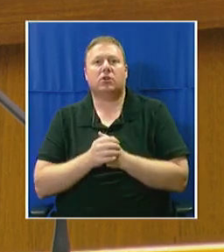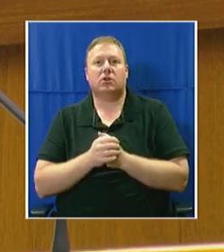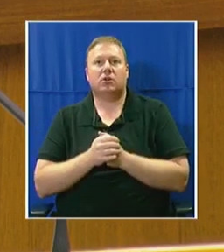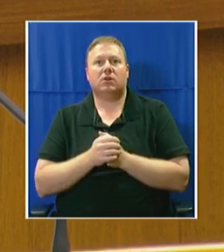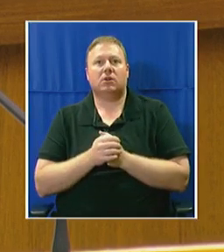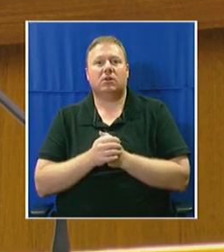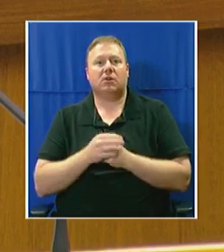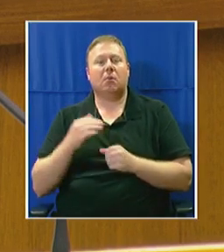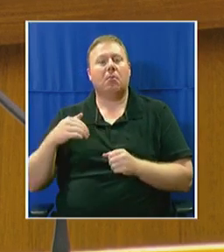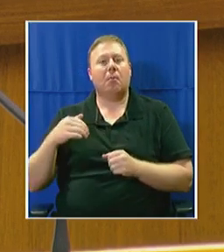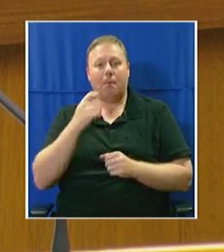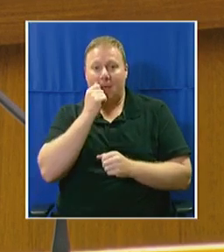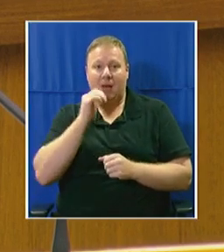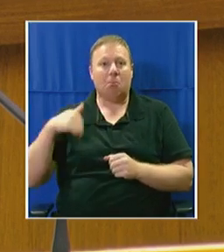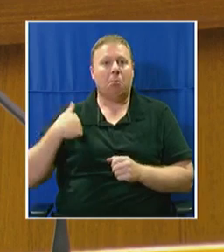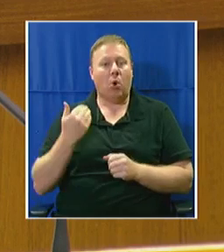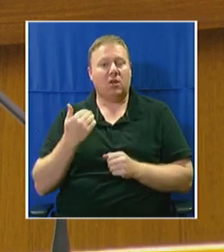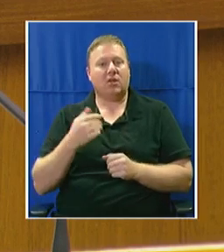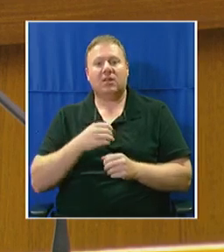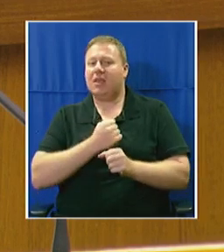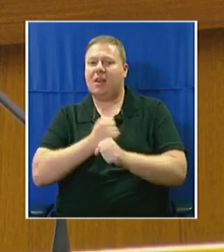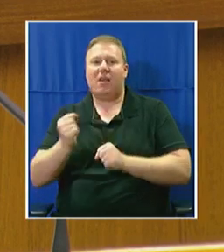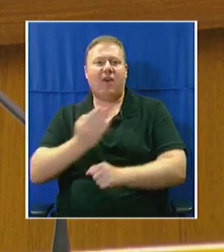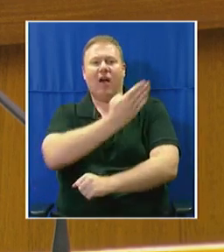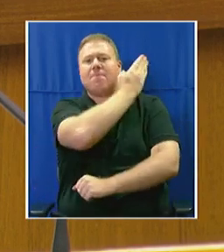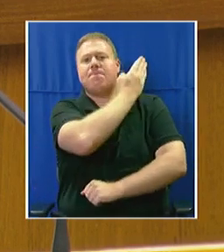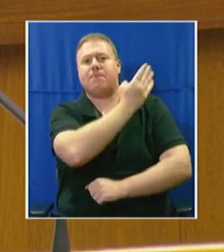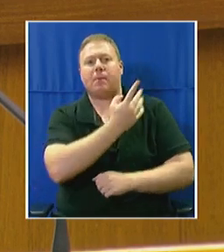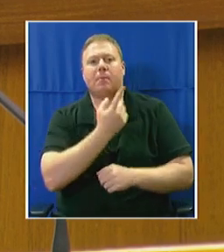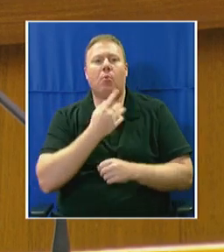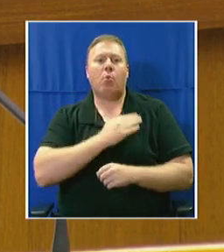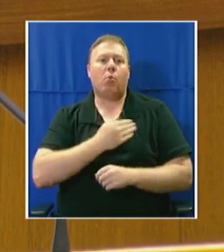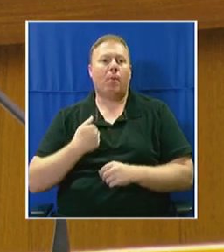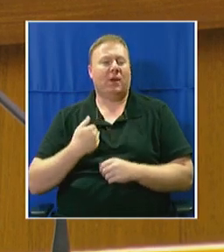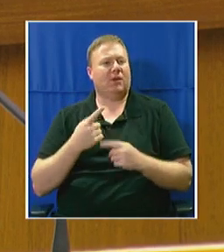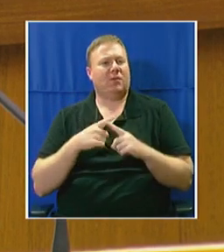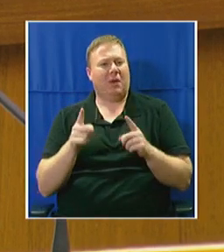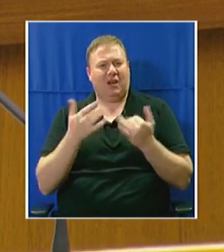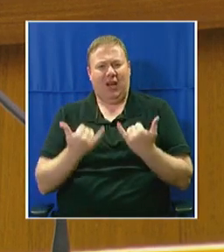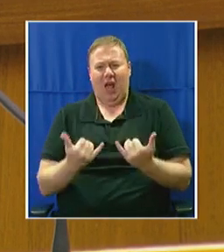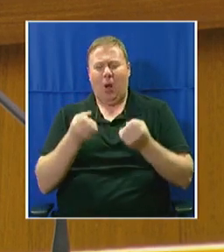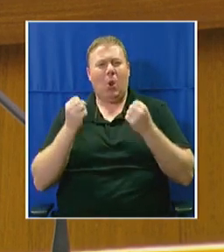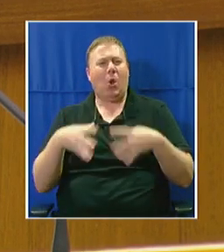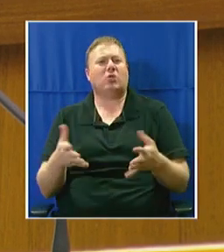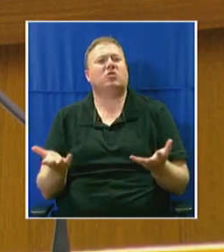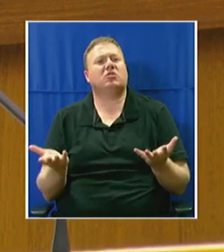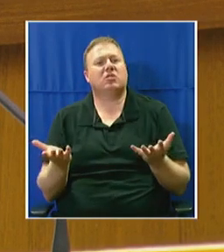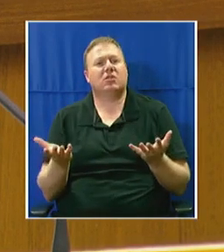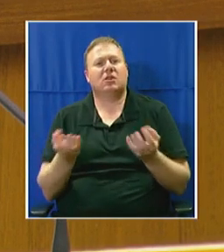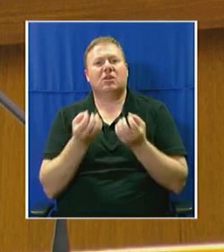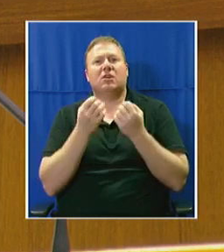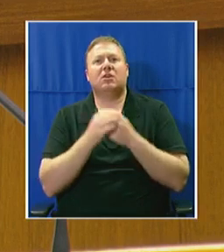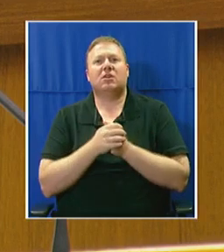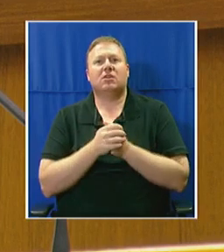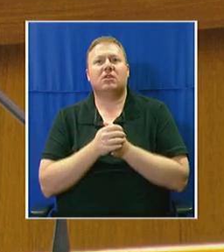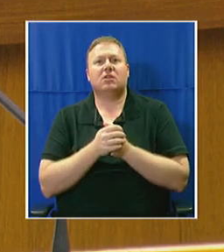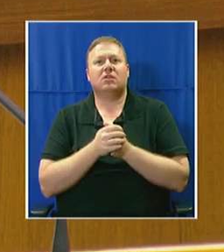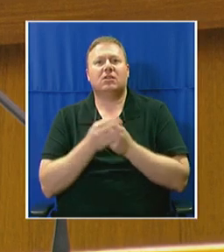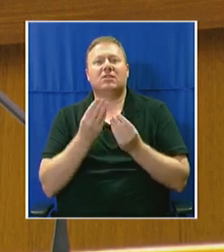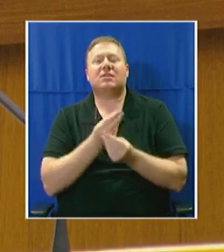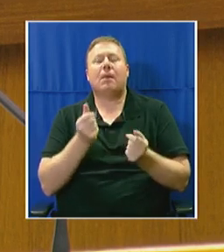raise their hand against a woman but that way seems to have been lost by some men in